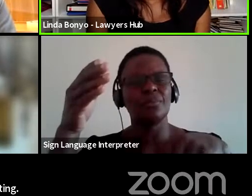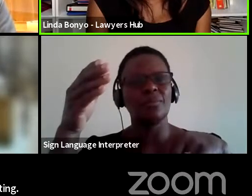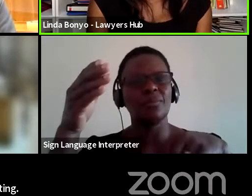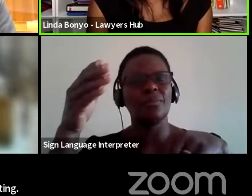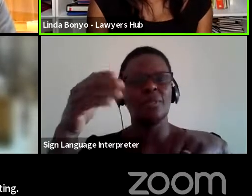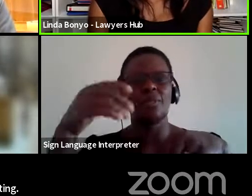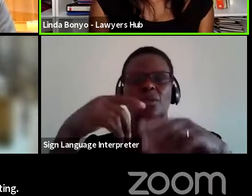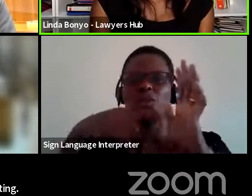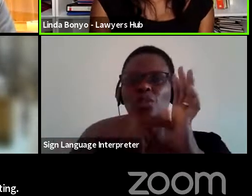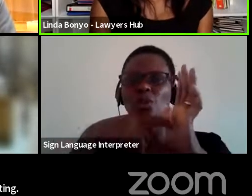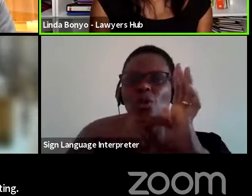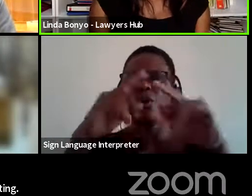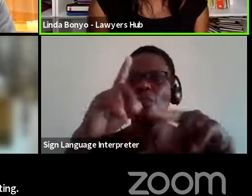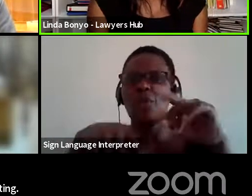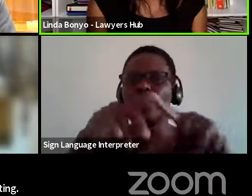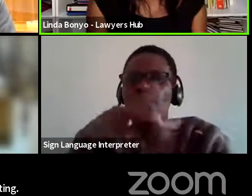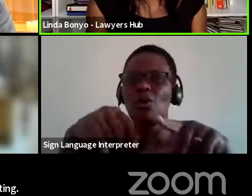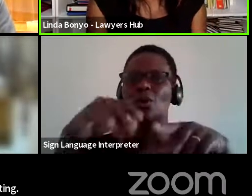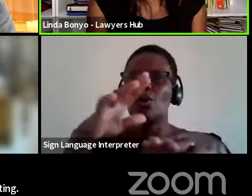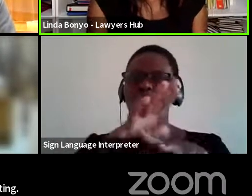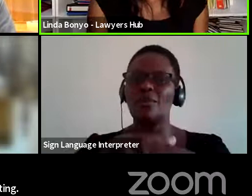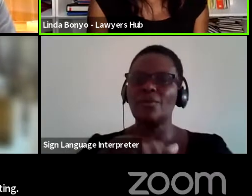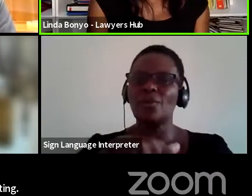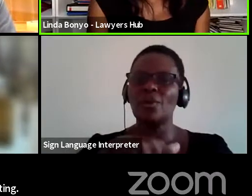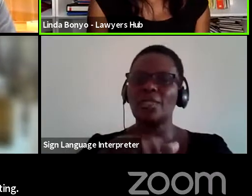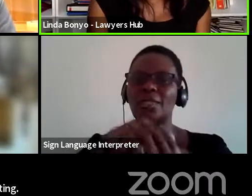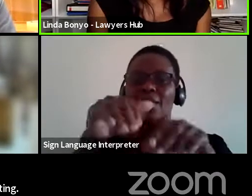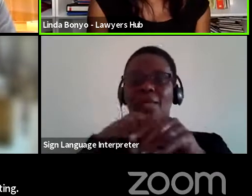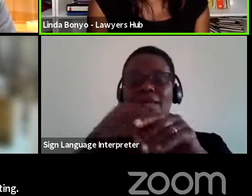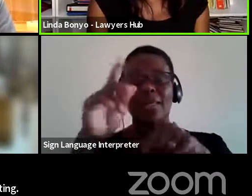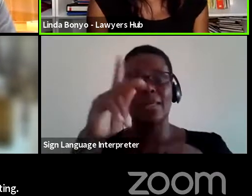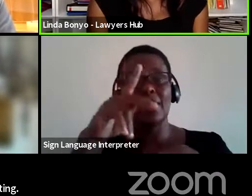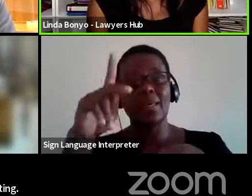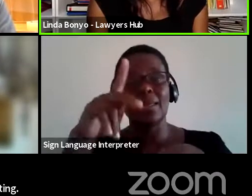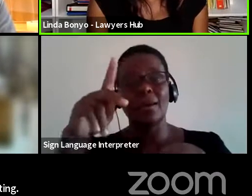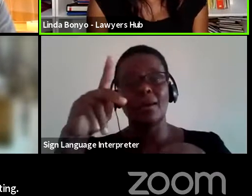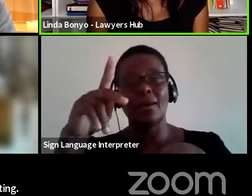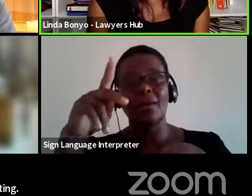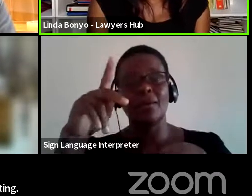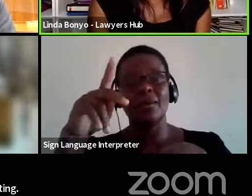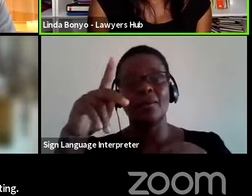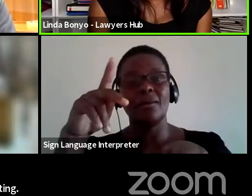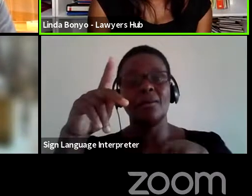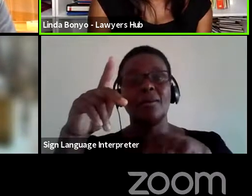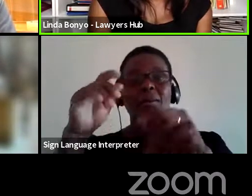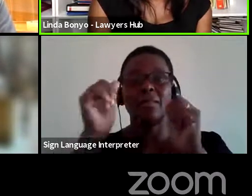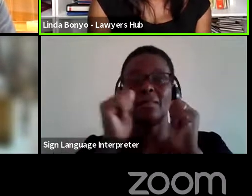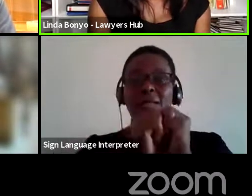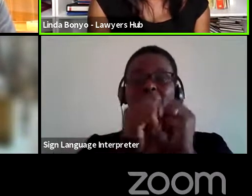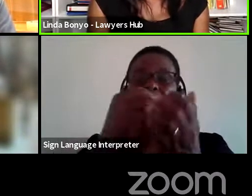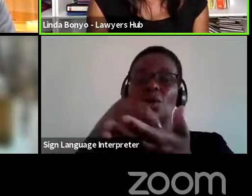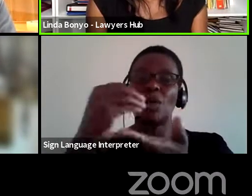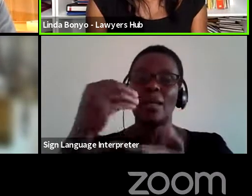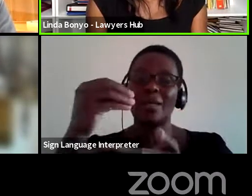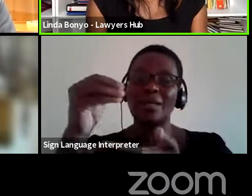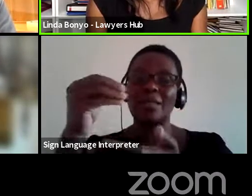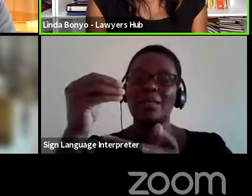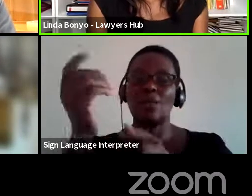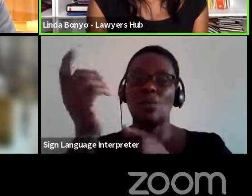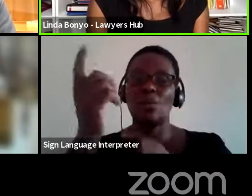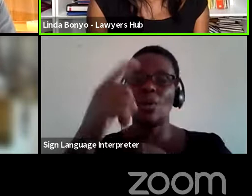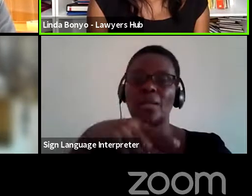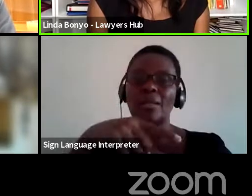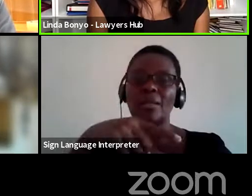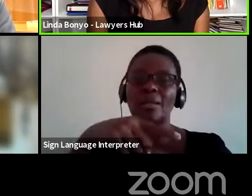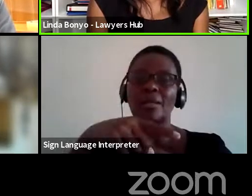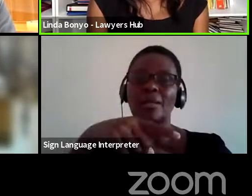within Kenya and how much they make, I think about $10 a day to be able to, for them to share misinformation online around the political